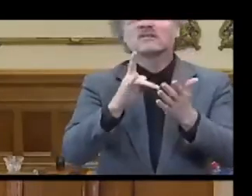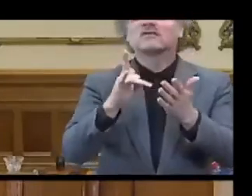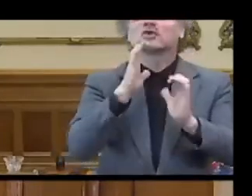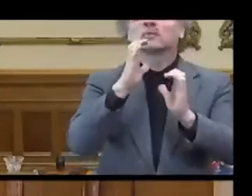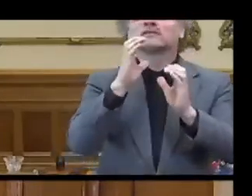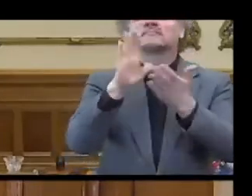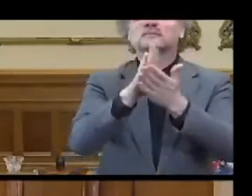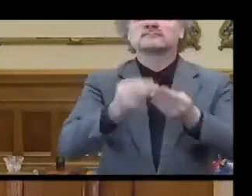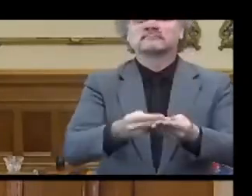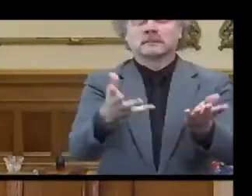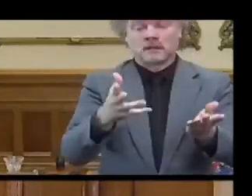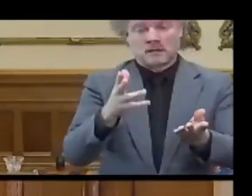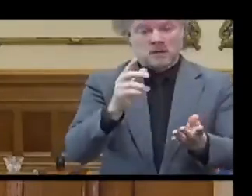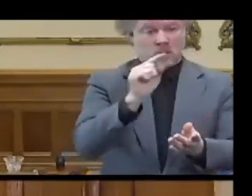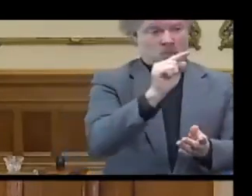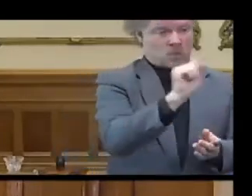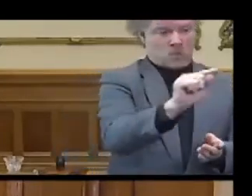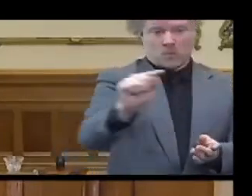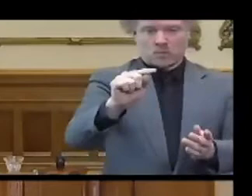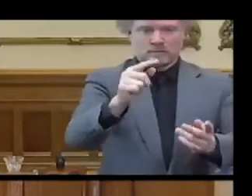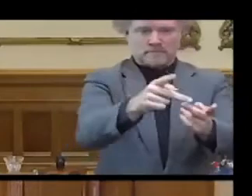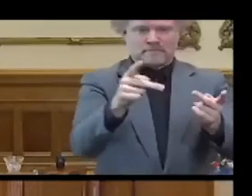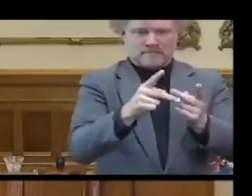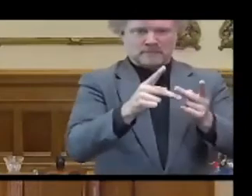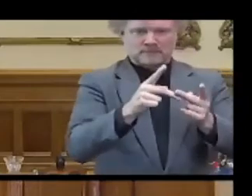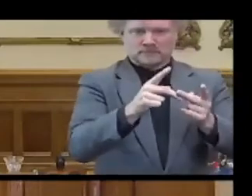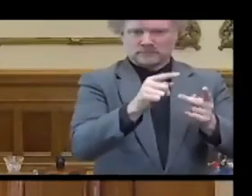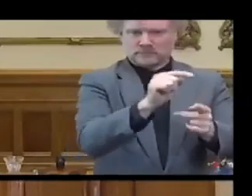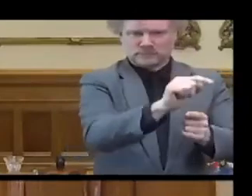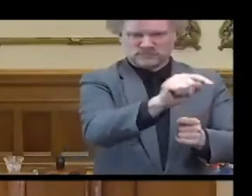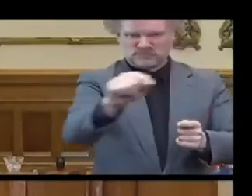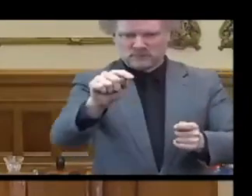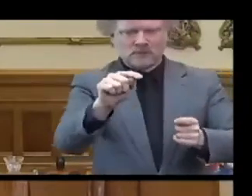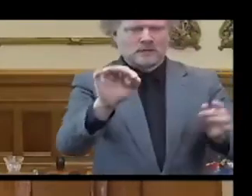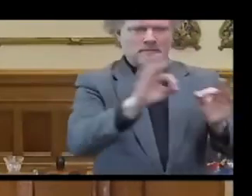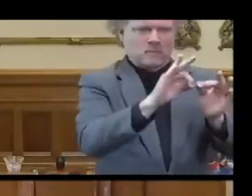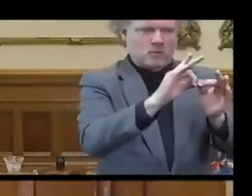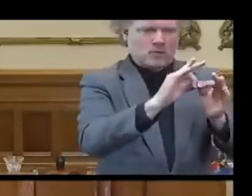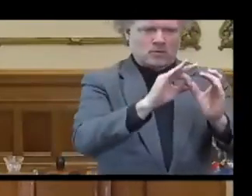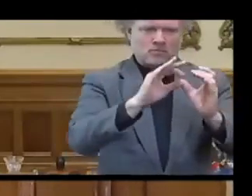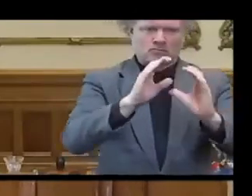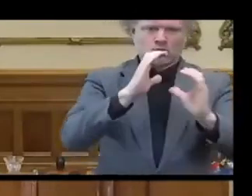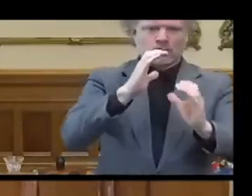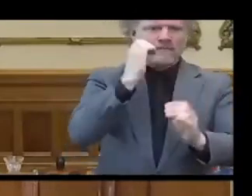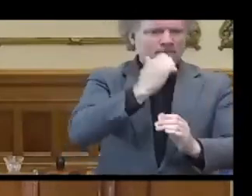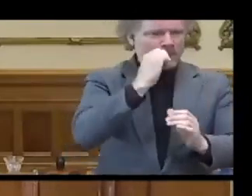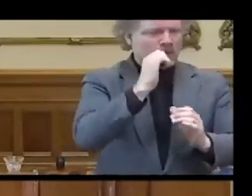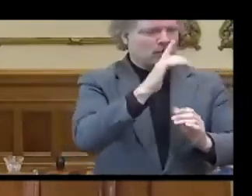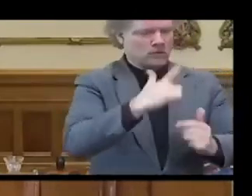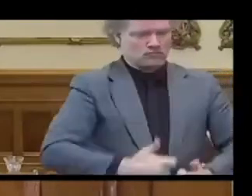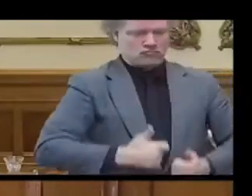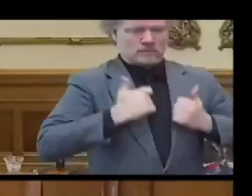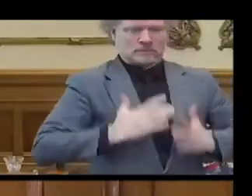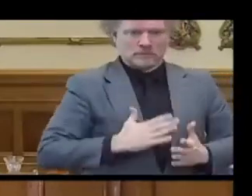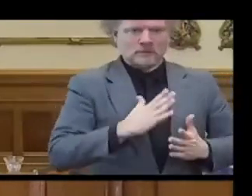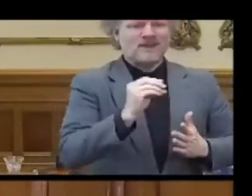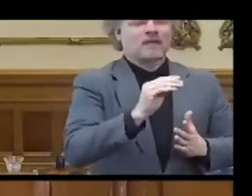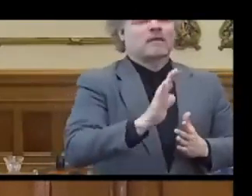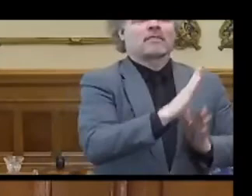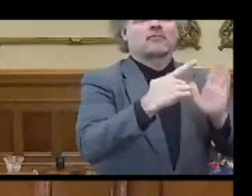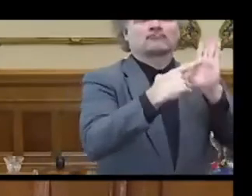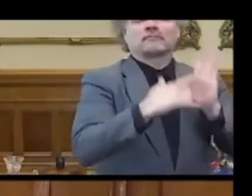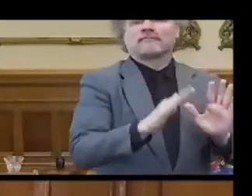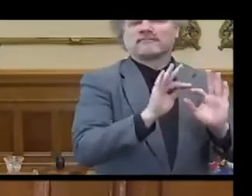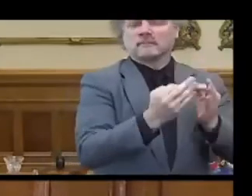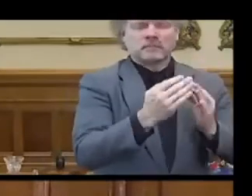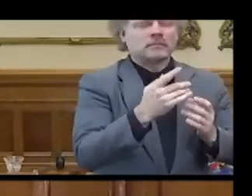those facilities where there's that they communicate daily to the residents and their representatives